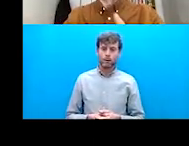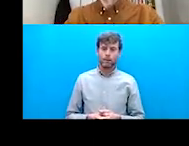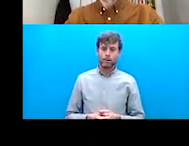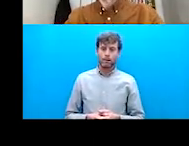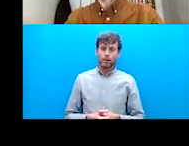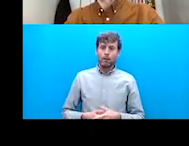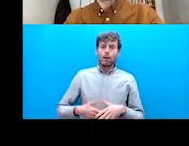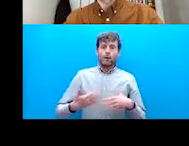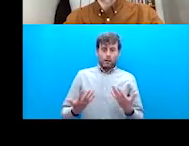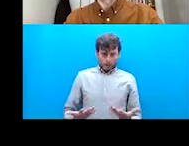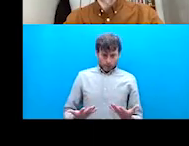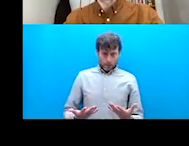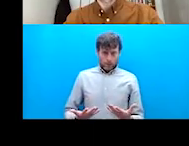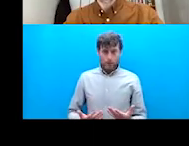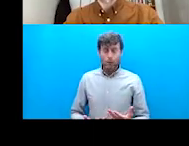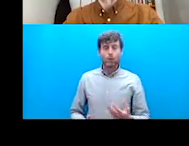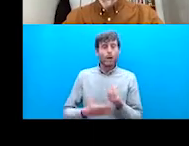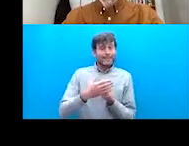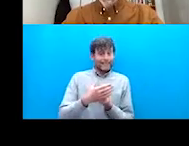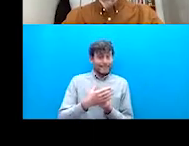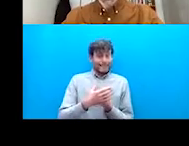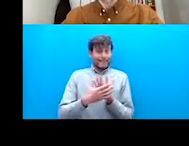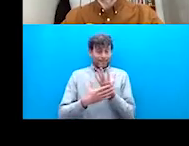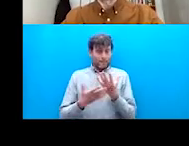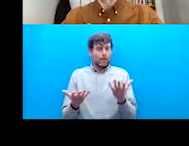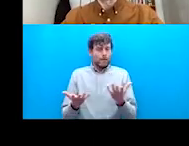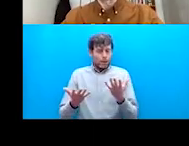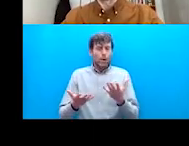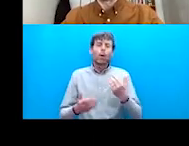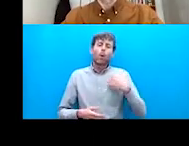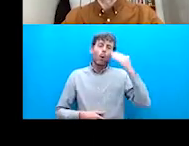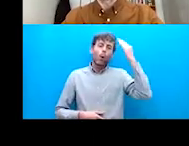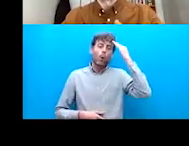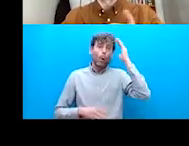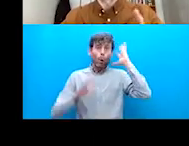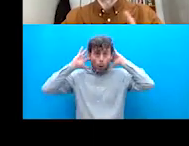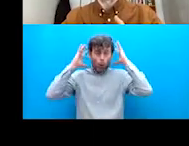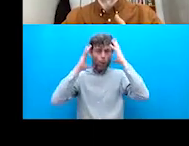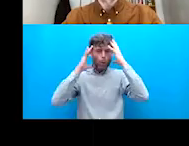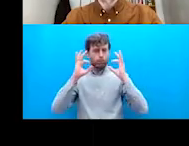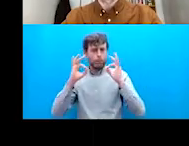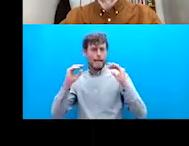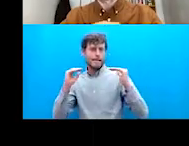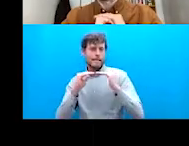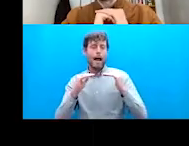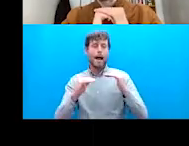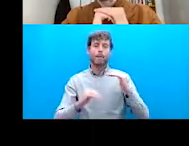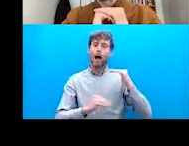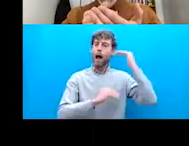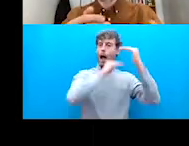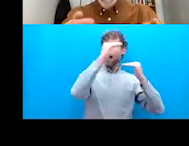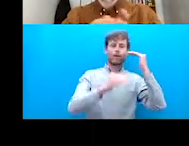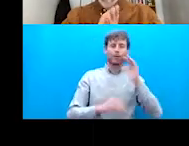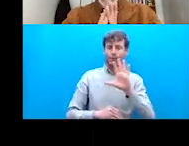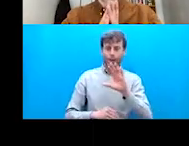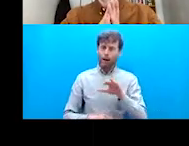Now, obviously, development happens, so we do not expect the exact same organization in infants and adults. So we